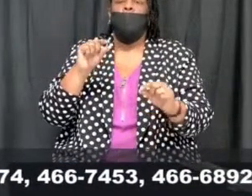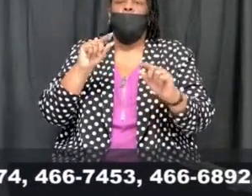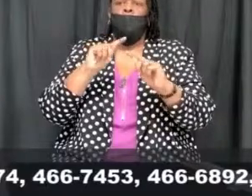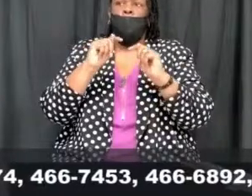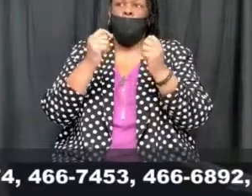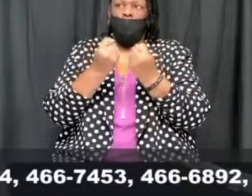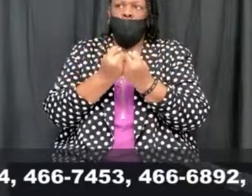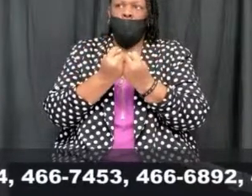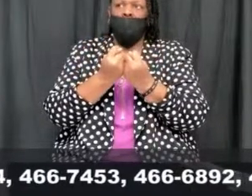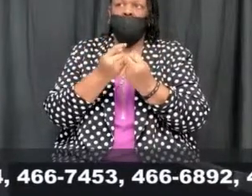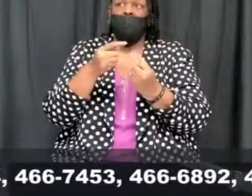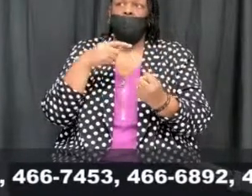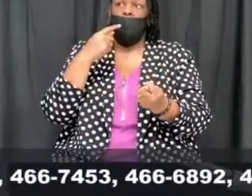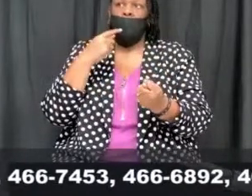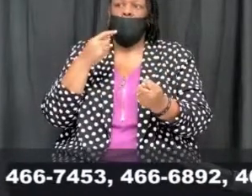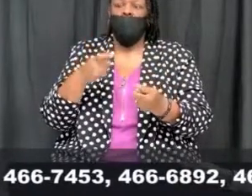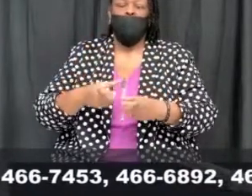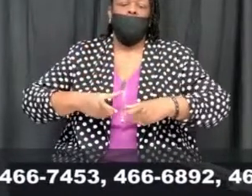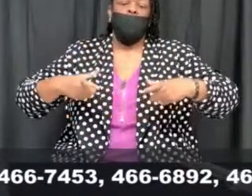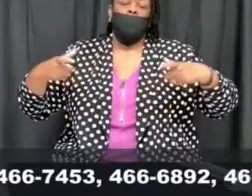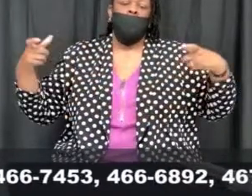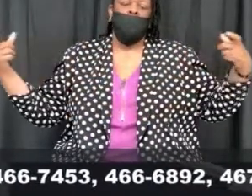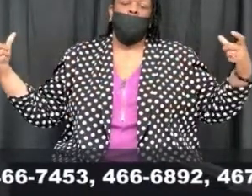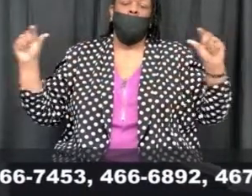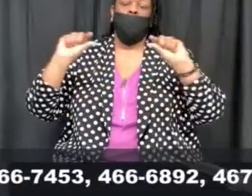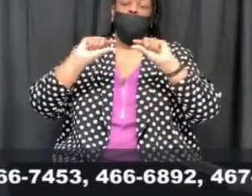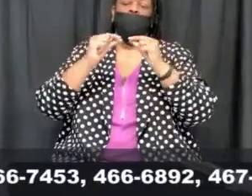had condemned large gatherings.